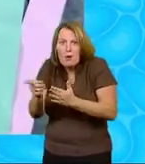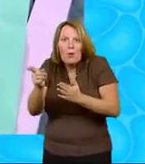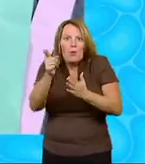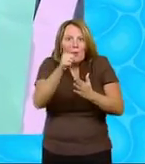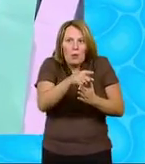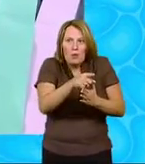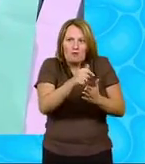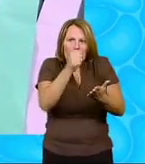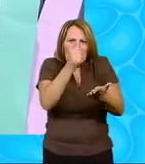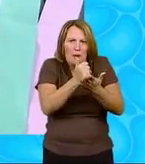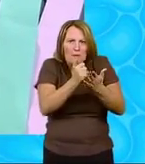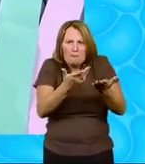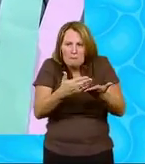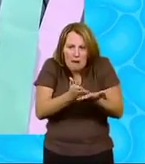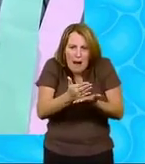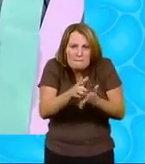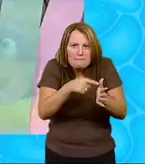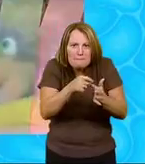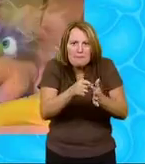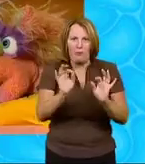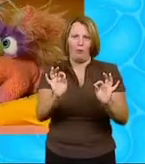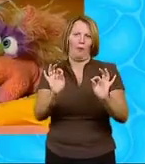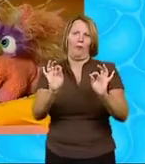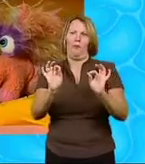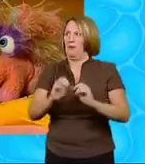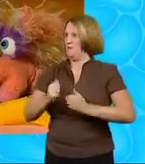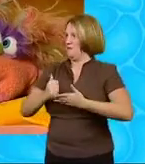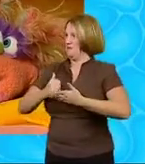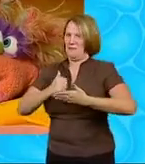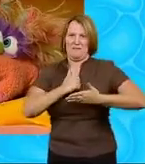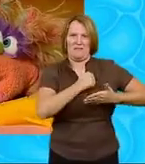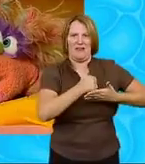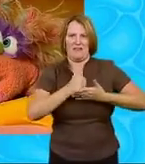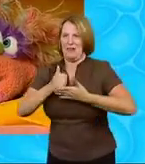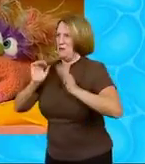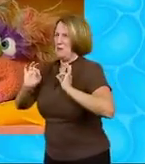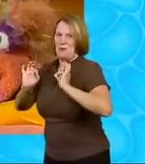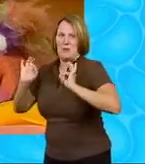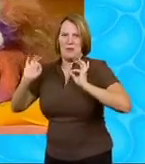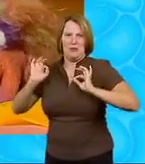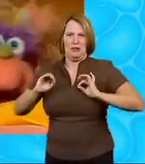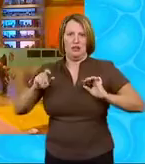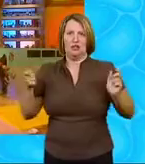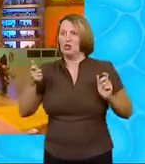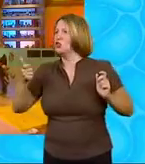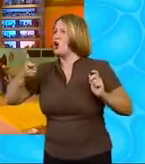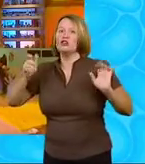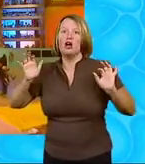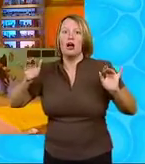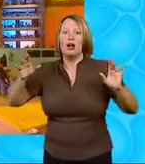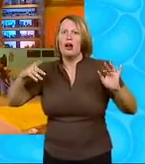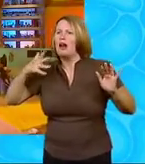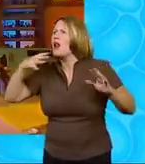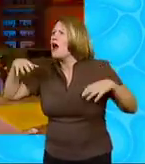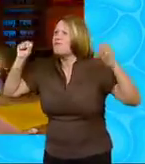map. Fan-doodle chalky-tastic. OK, Dib Dab, the torch is on, so turn off the lights. OK!